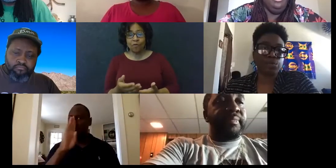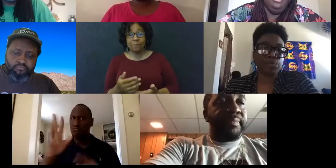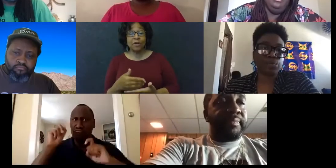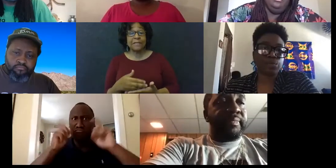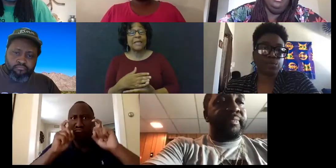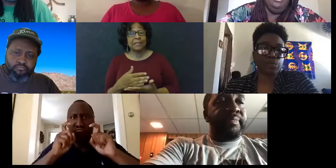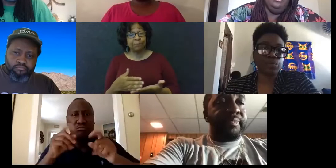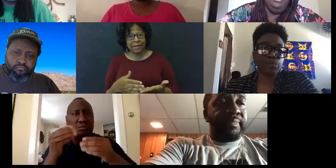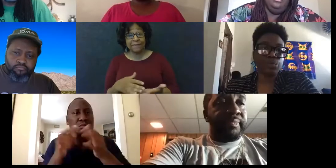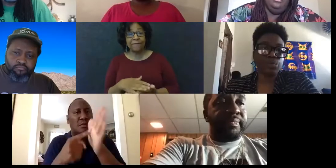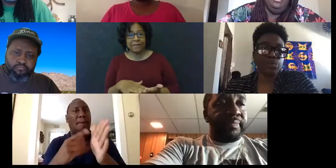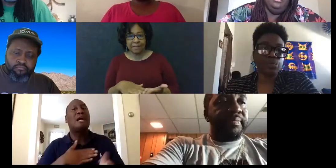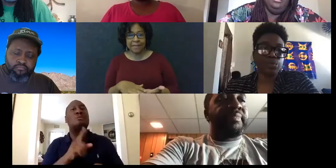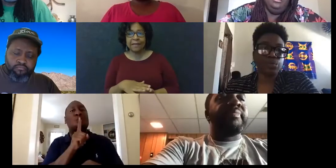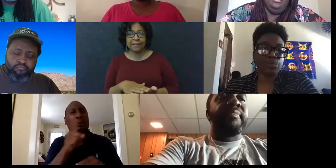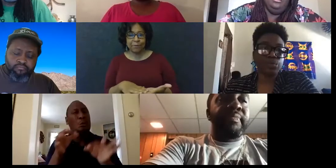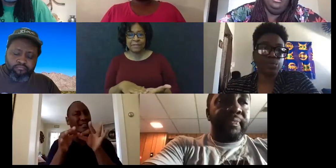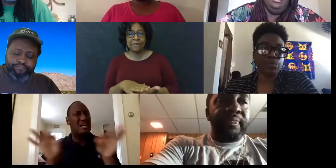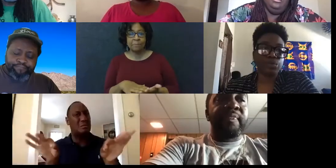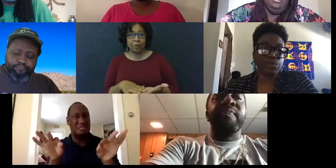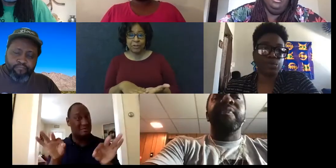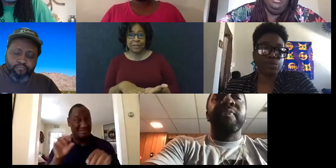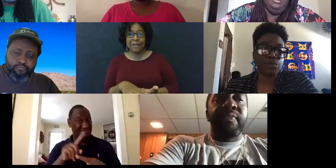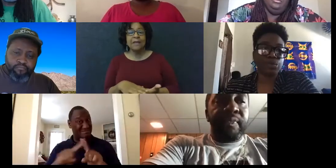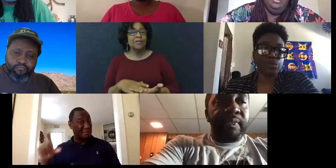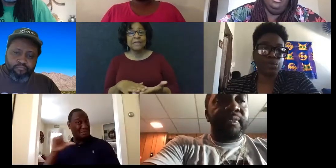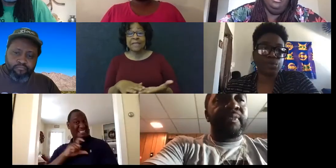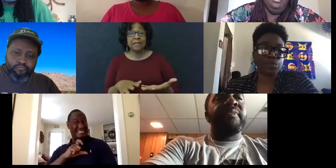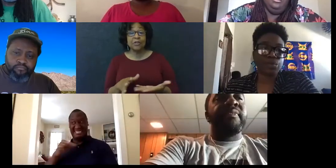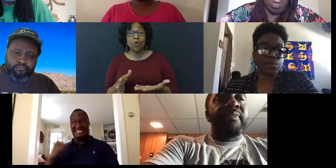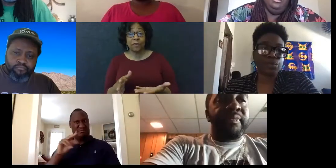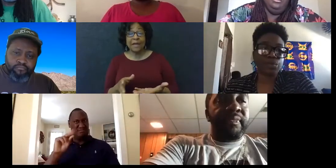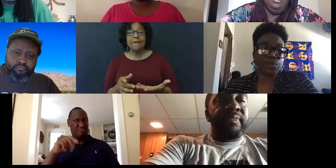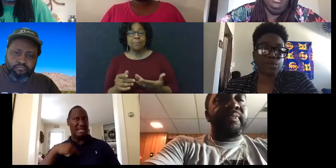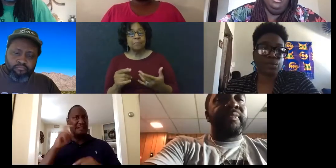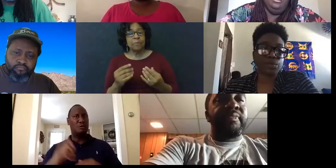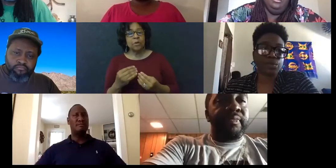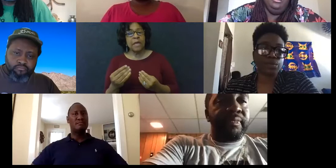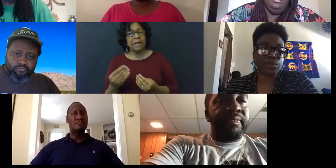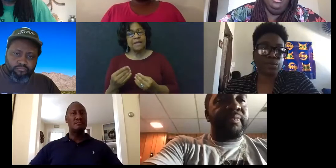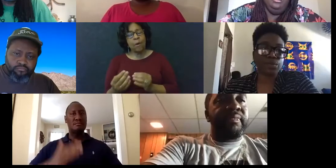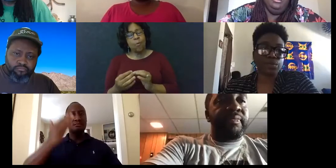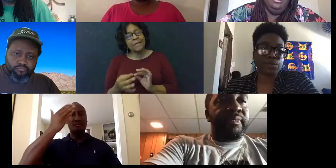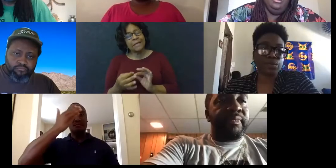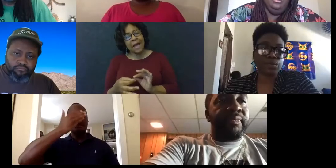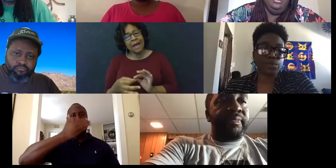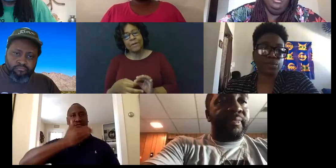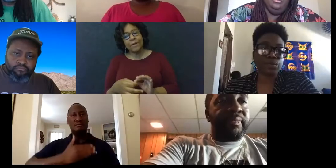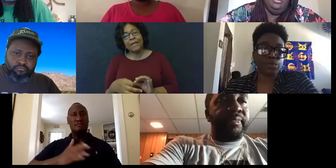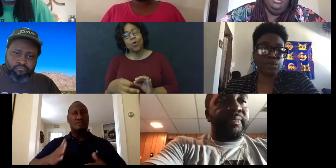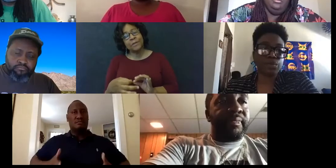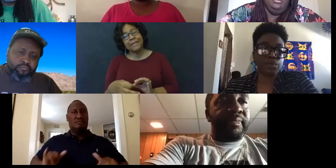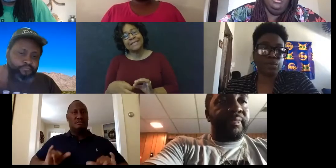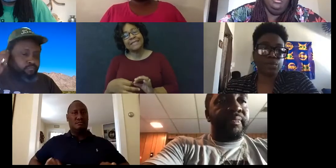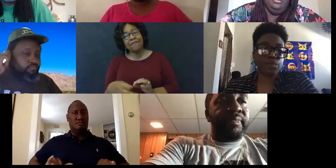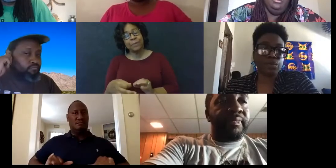story because it's expressive physically and expressive emotionally, just telling a story. In that one time when I told